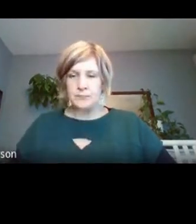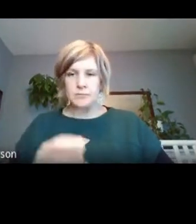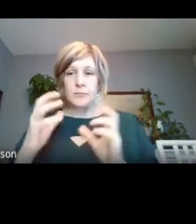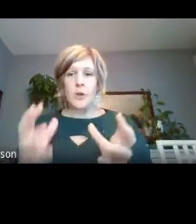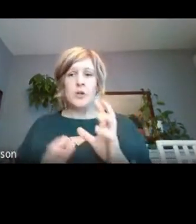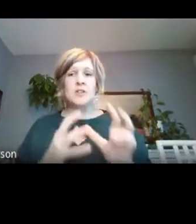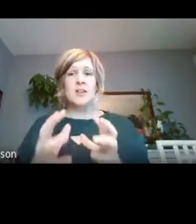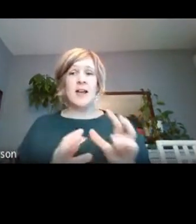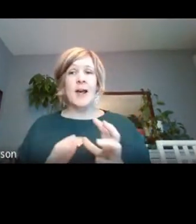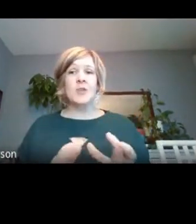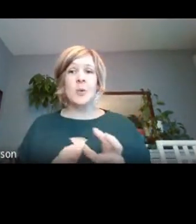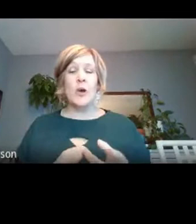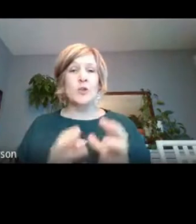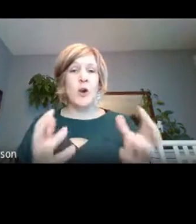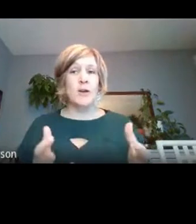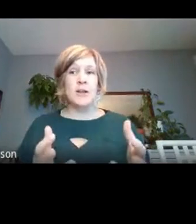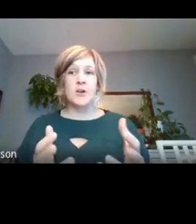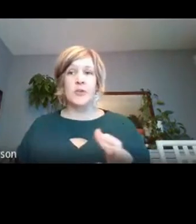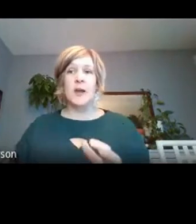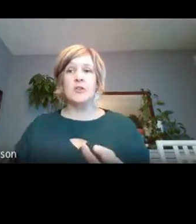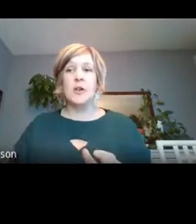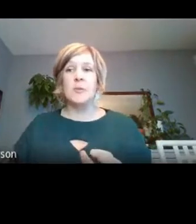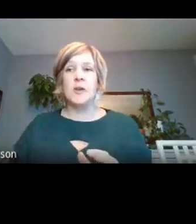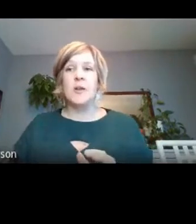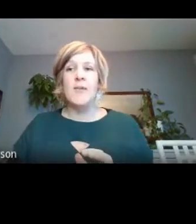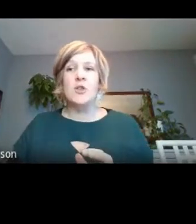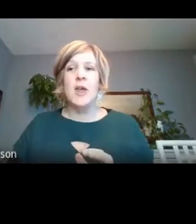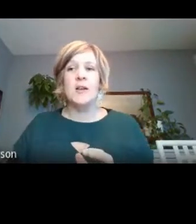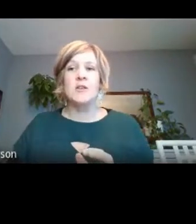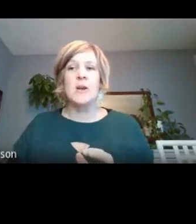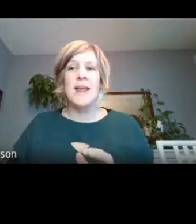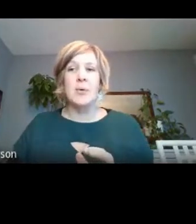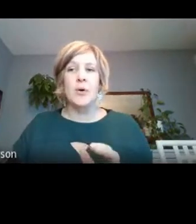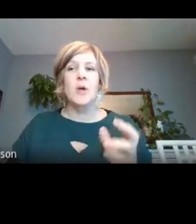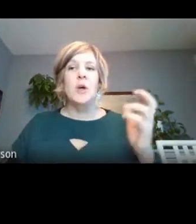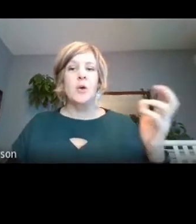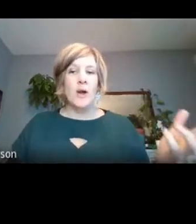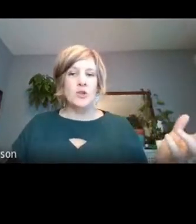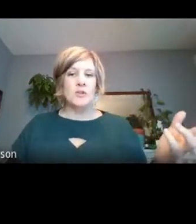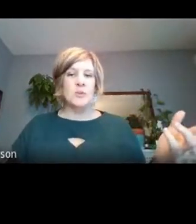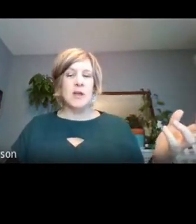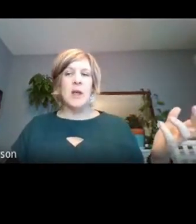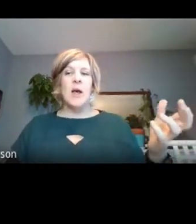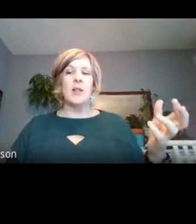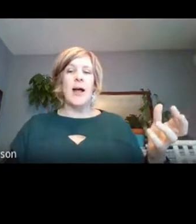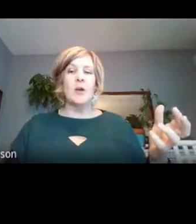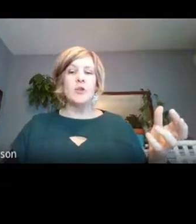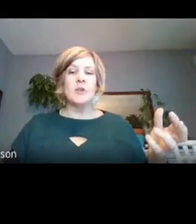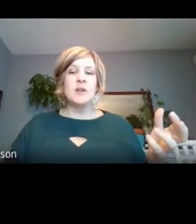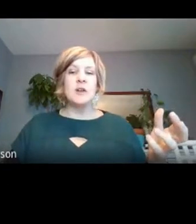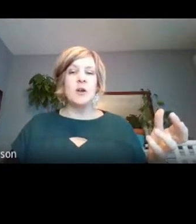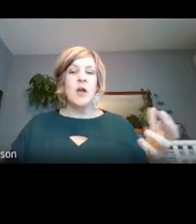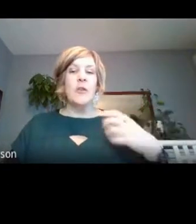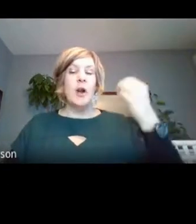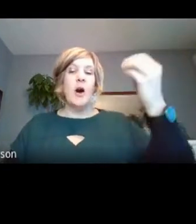button you can see that i have some questions already here for my students because i've actually had to enable questions to be allowed